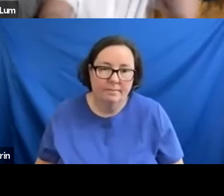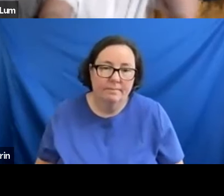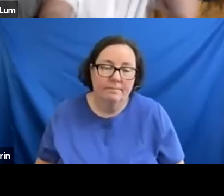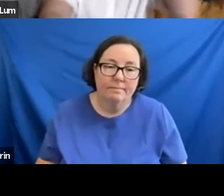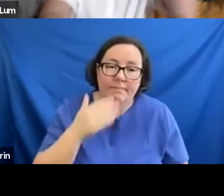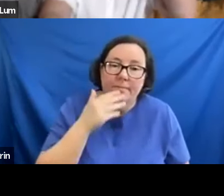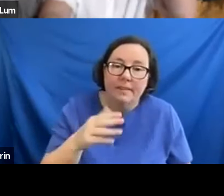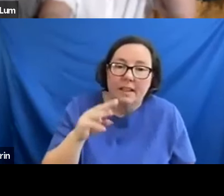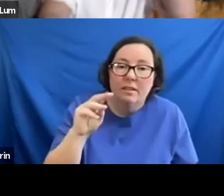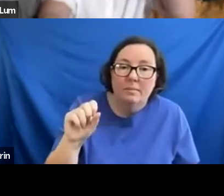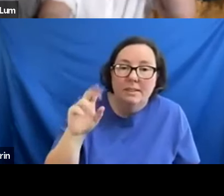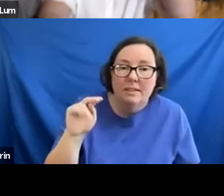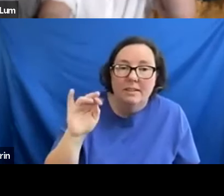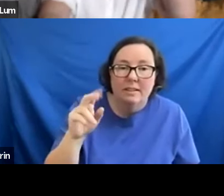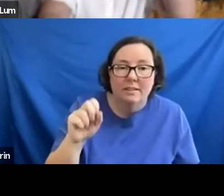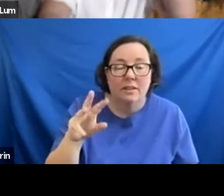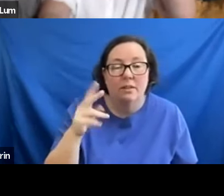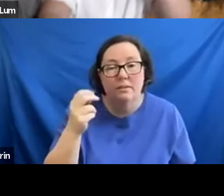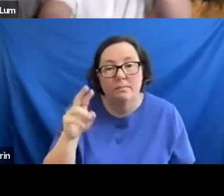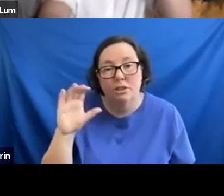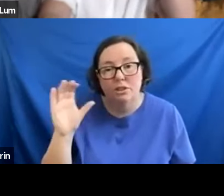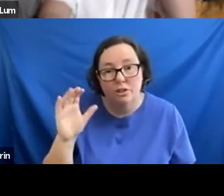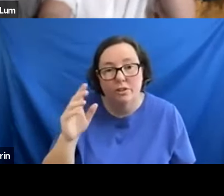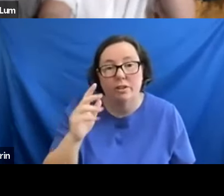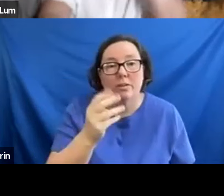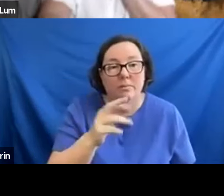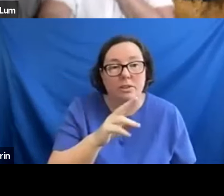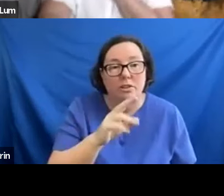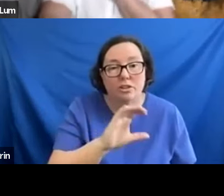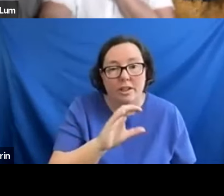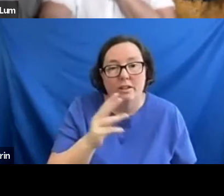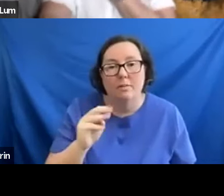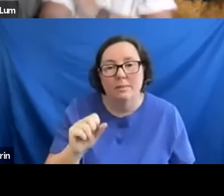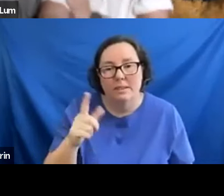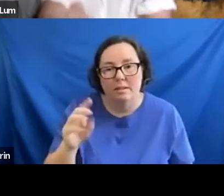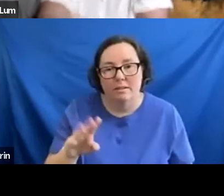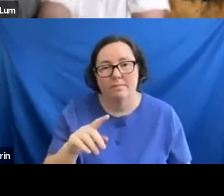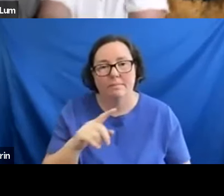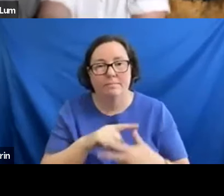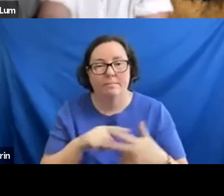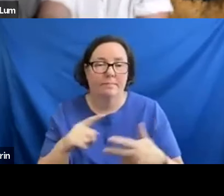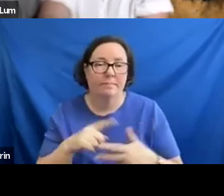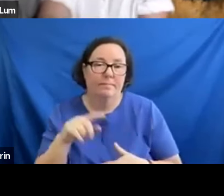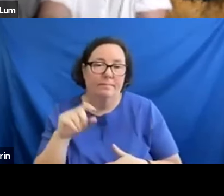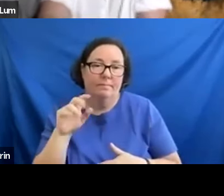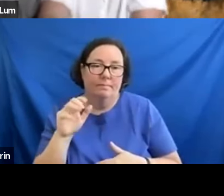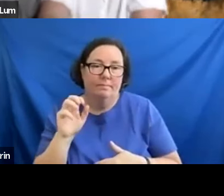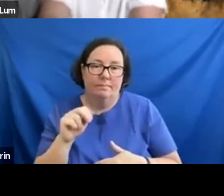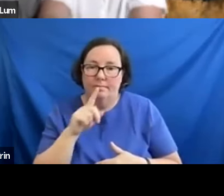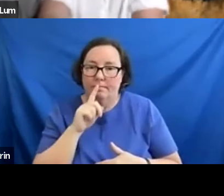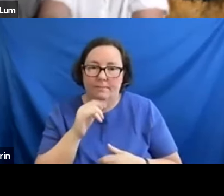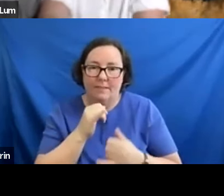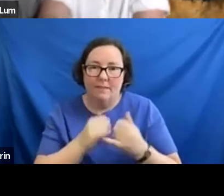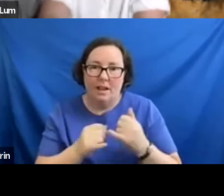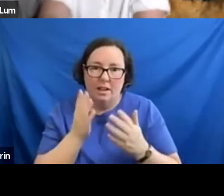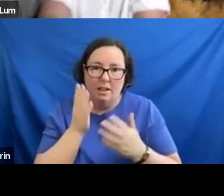Thank you, Ms. Nagasawa. Mr. Chernow, and then Mr. Kreger, and then Ms. Lum. Thank you. I don't have a